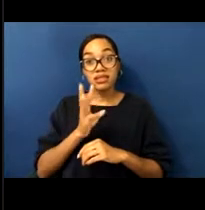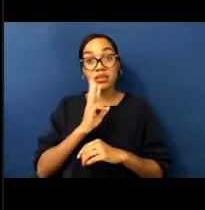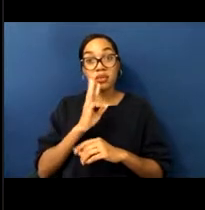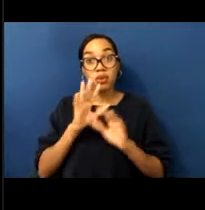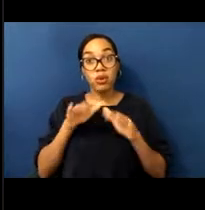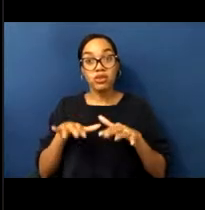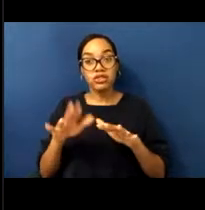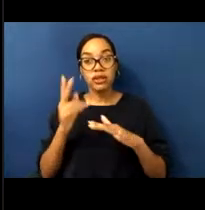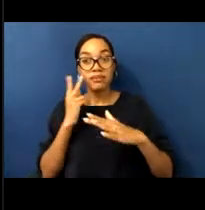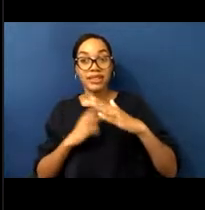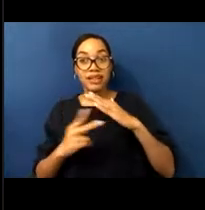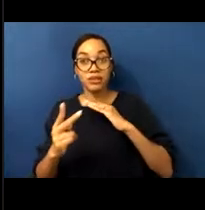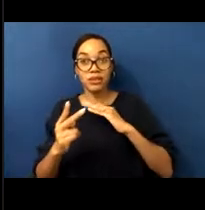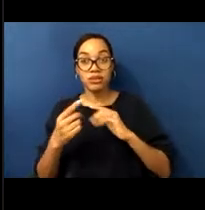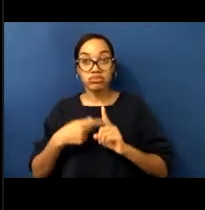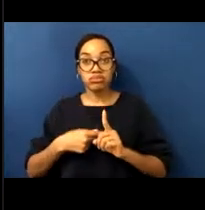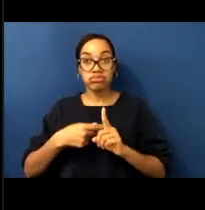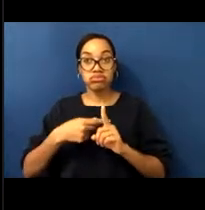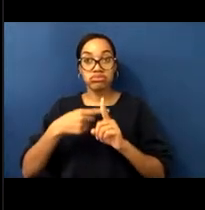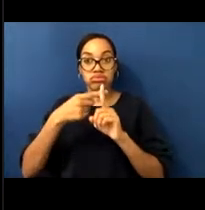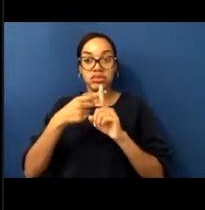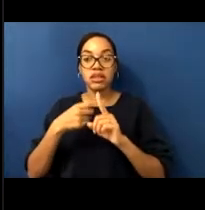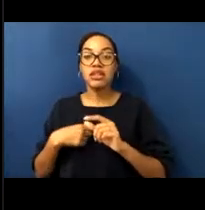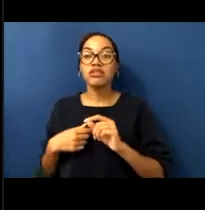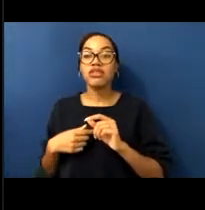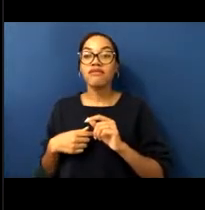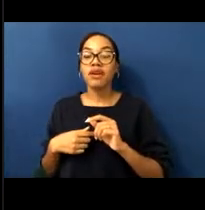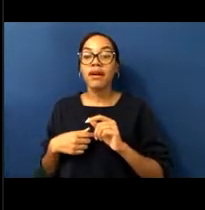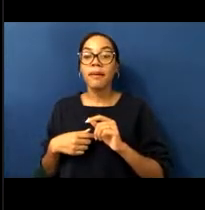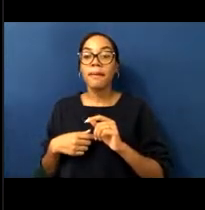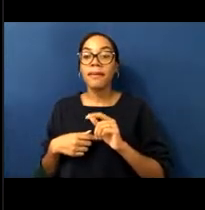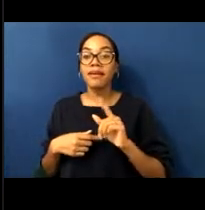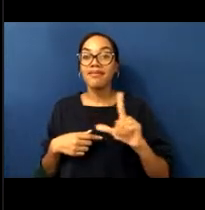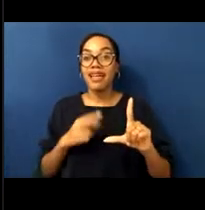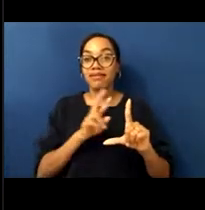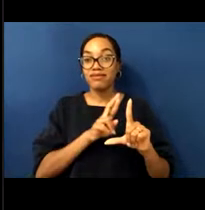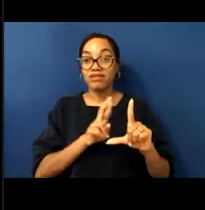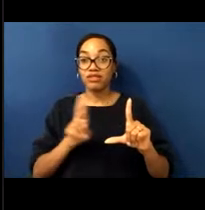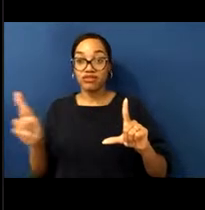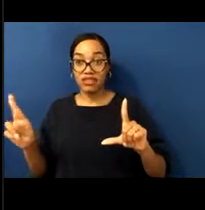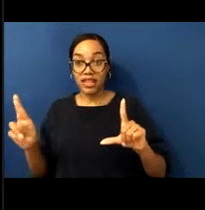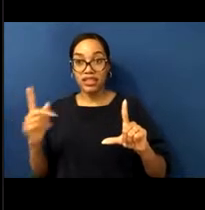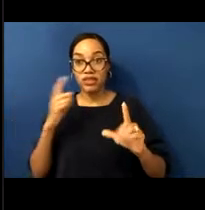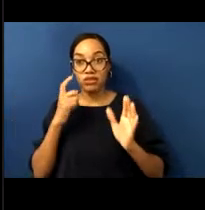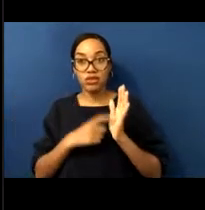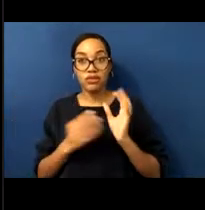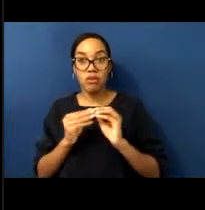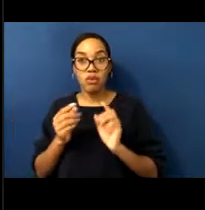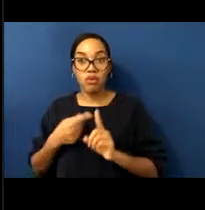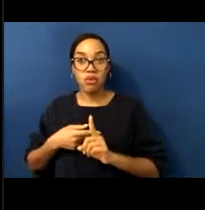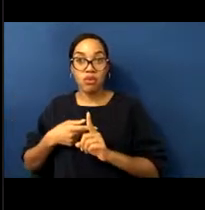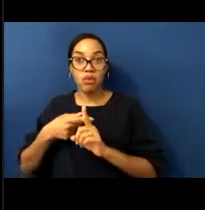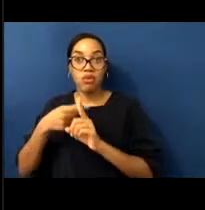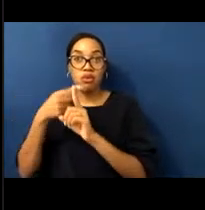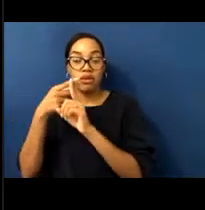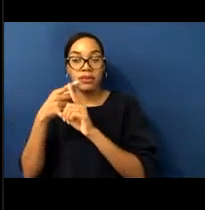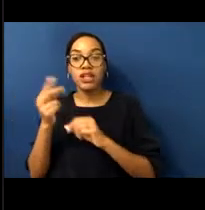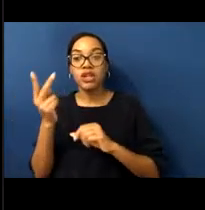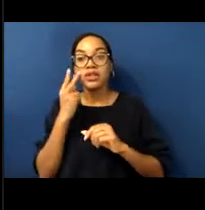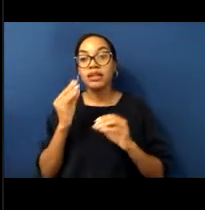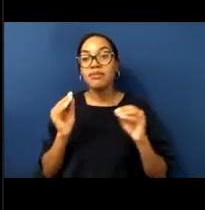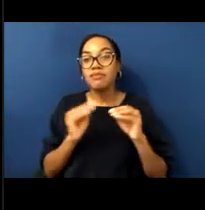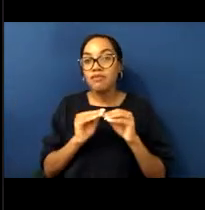or forecasted to warm going from your left to right, you can see more and more loggerhead turtle habitat moving into the north. So more